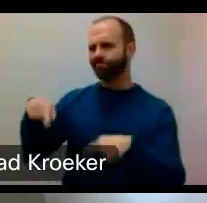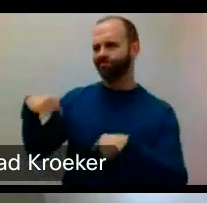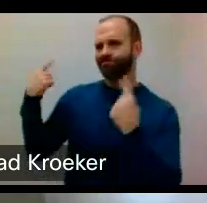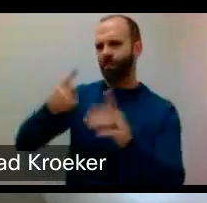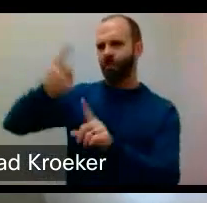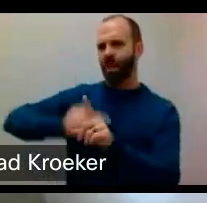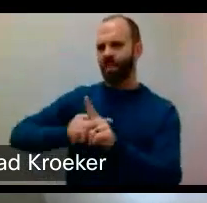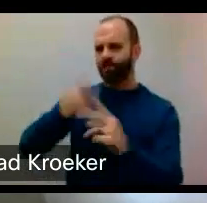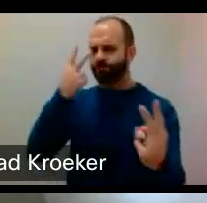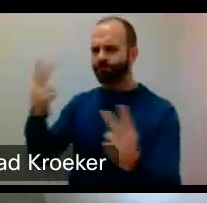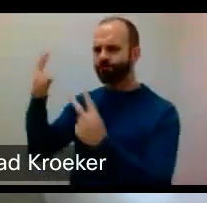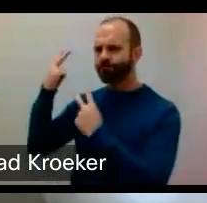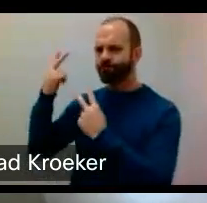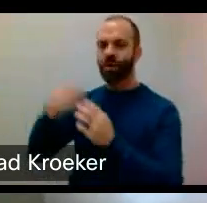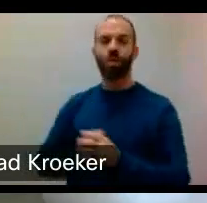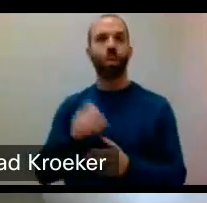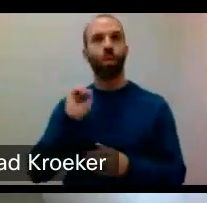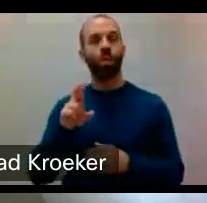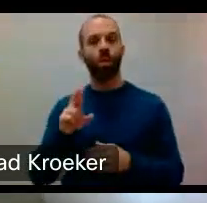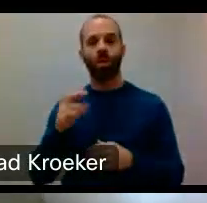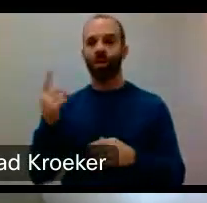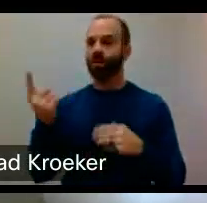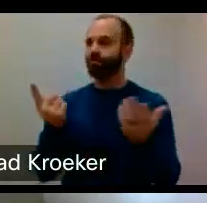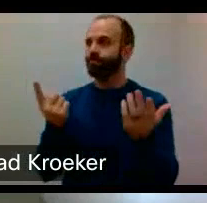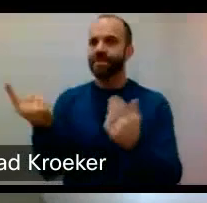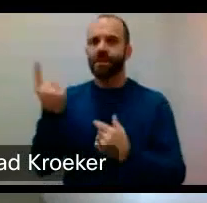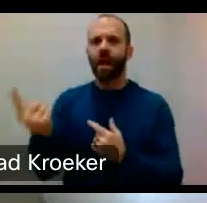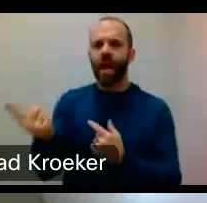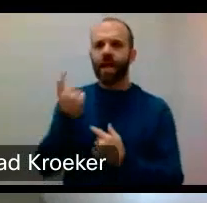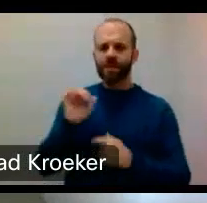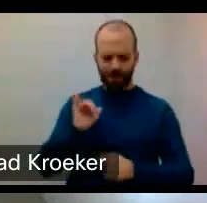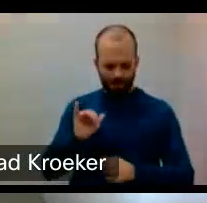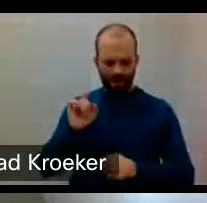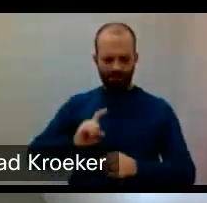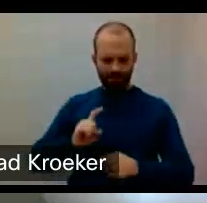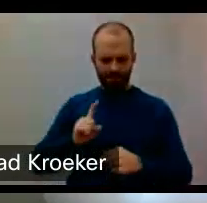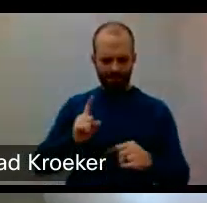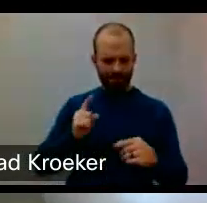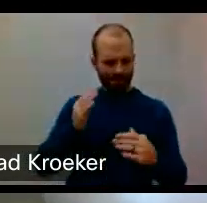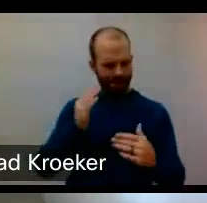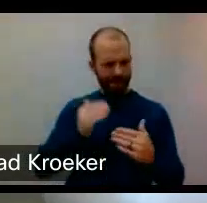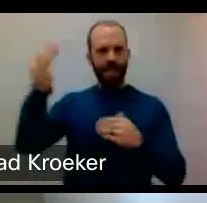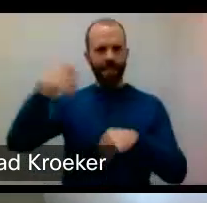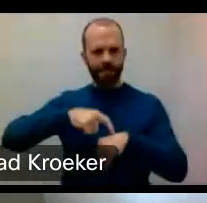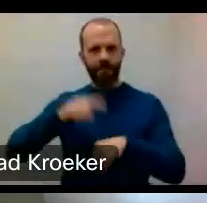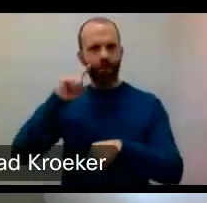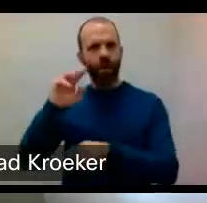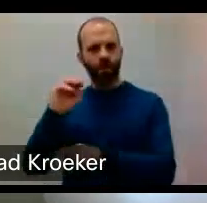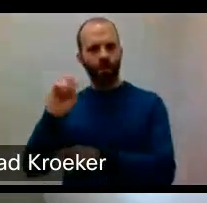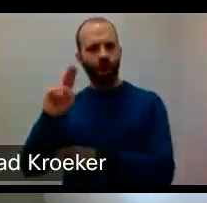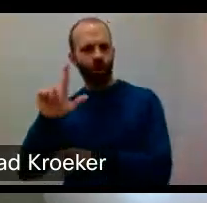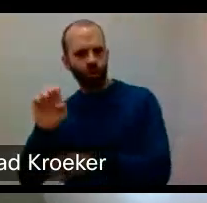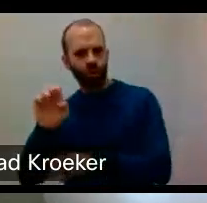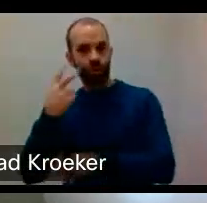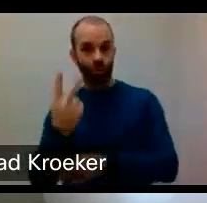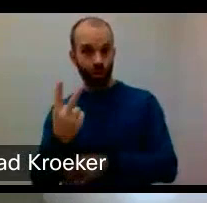month. You may be asked to think about what you're going to do differently as you learn the materials from Module 2. Some of these